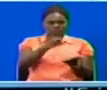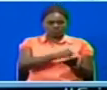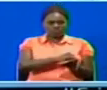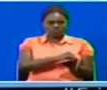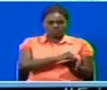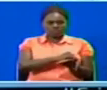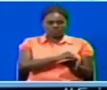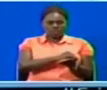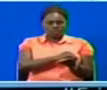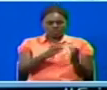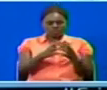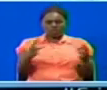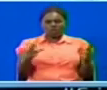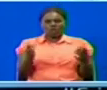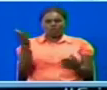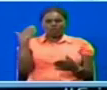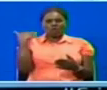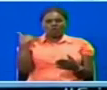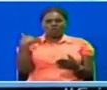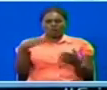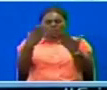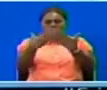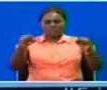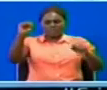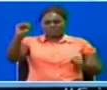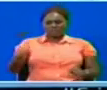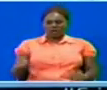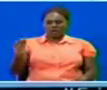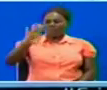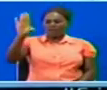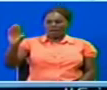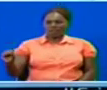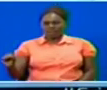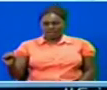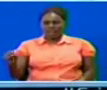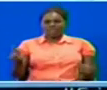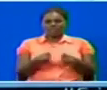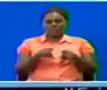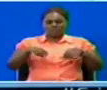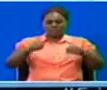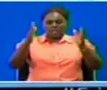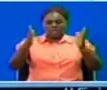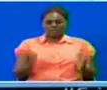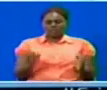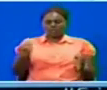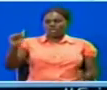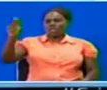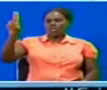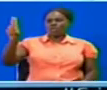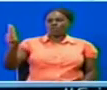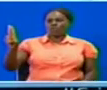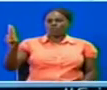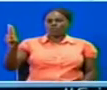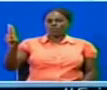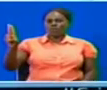illicit outflows. But according to the former president of South Africa, Thabo, who was also the chairperson of the African Union, illicit